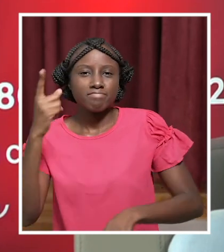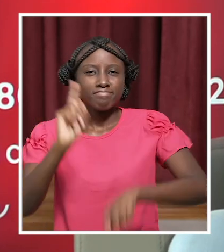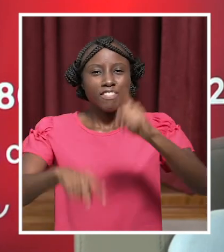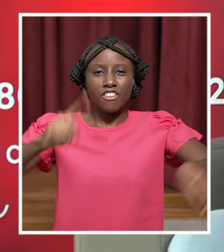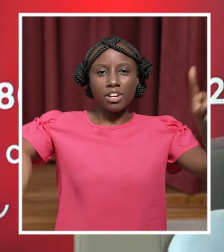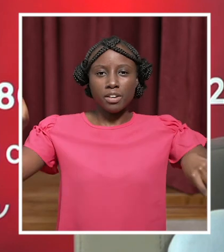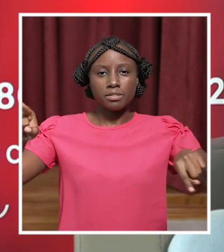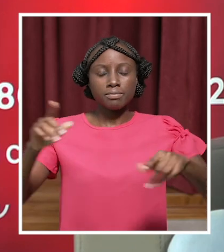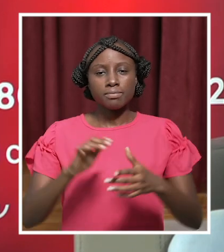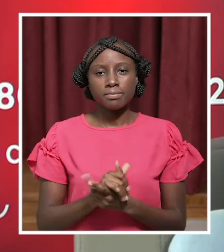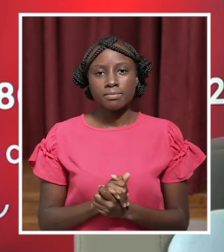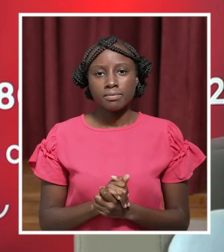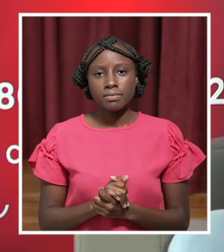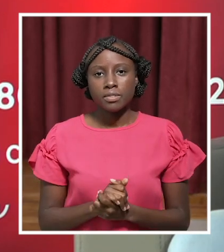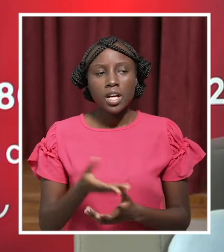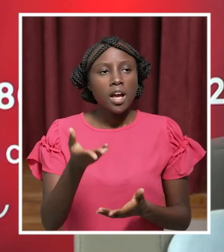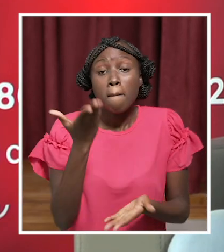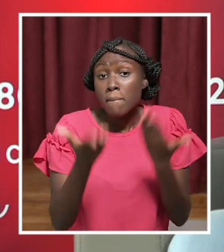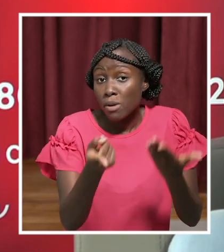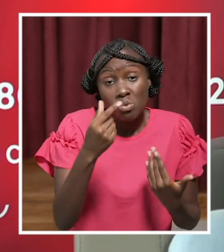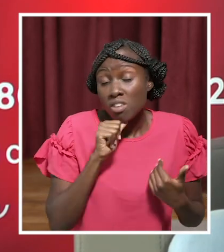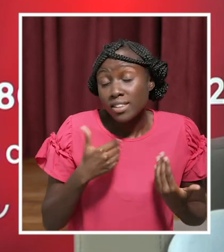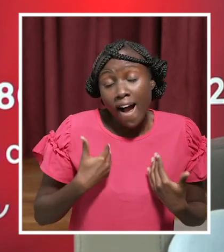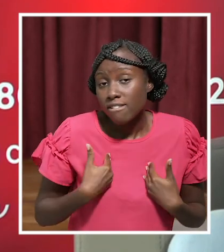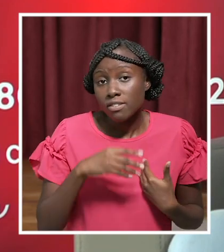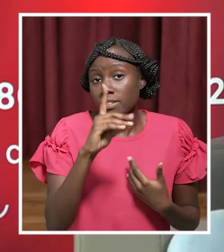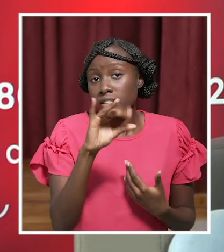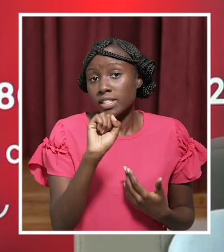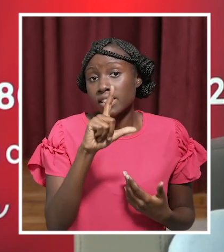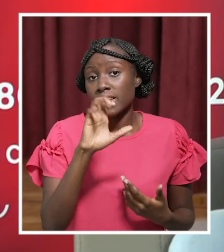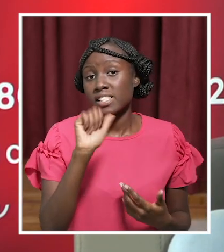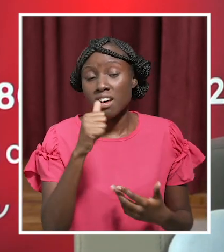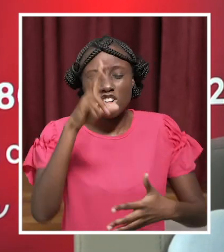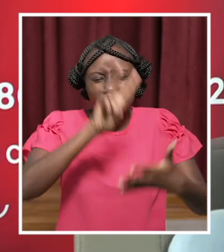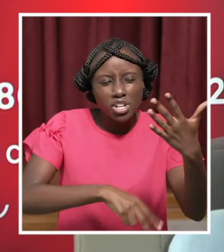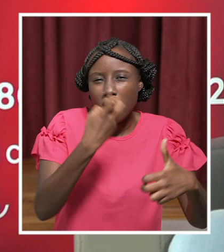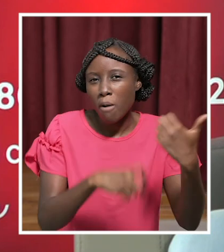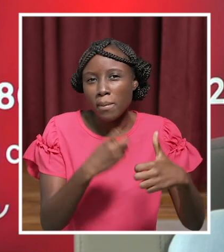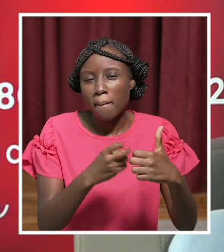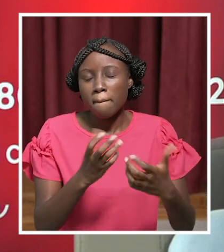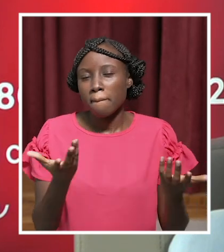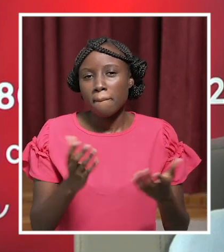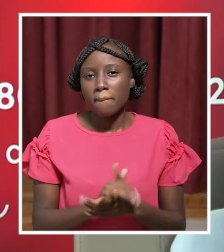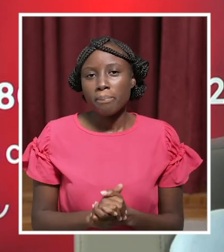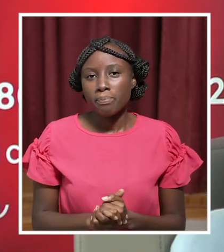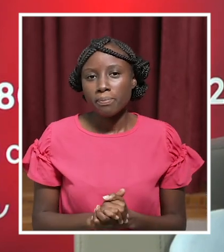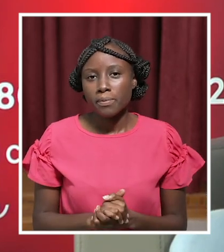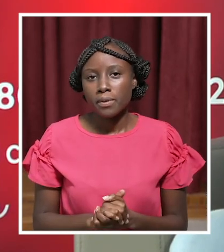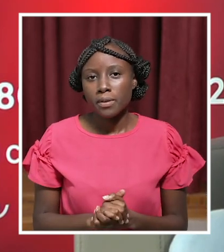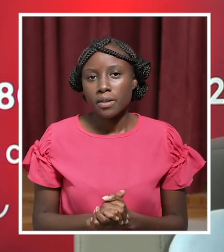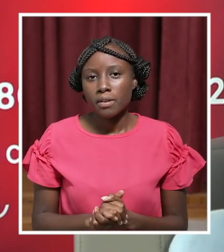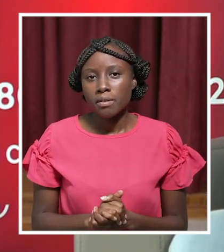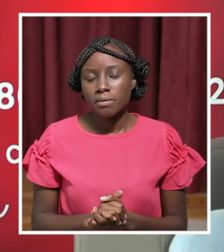that, because even if you're not dyslexic, meaning that, let's say you're not picking up on something, everyone learns differently. And we tend to